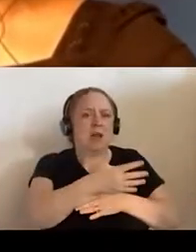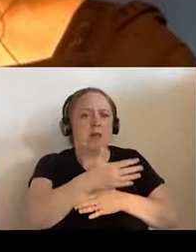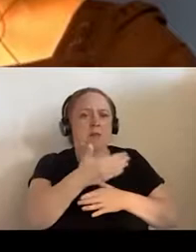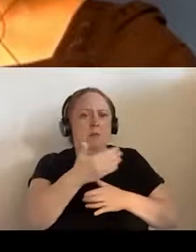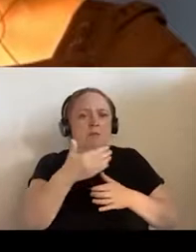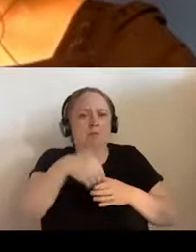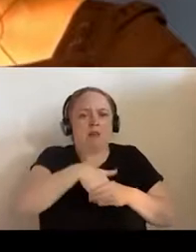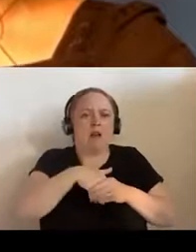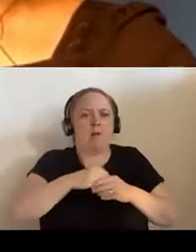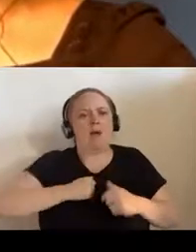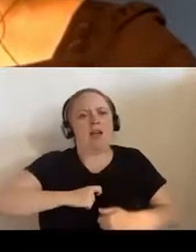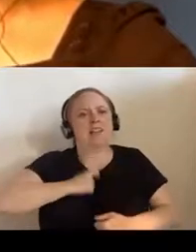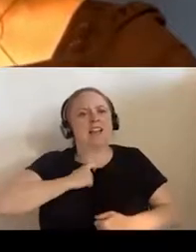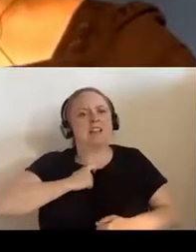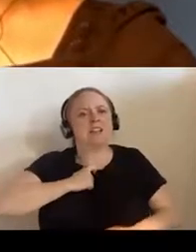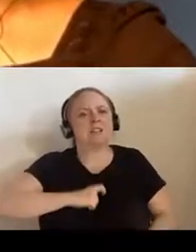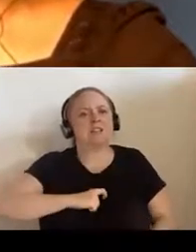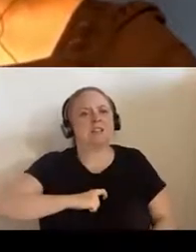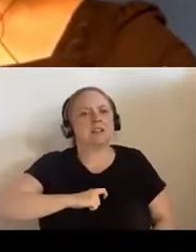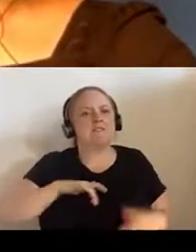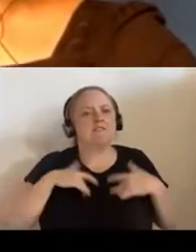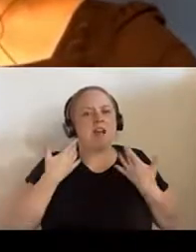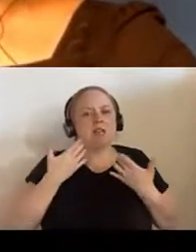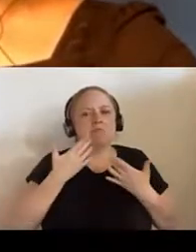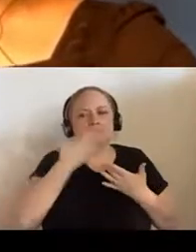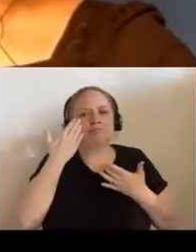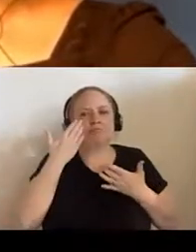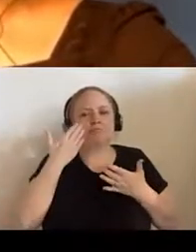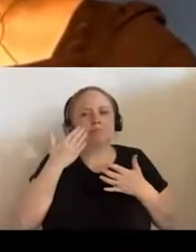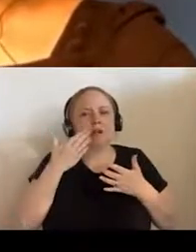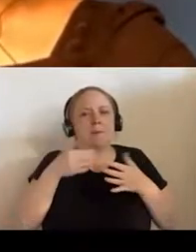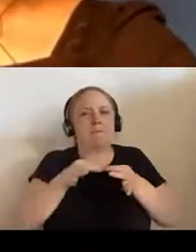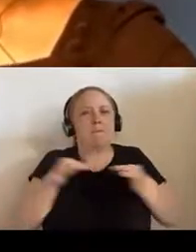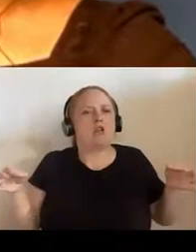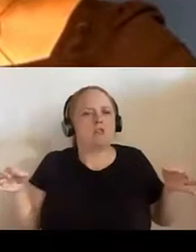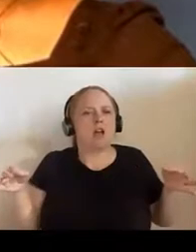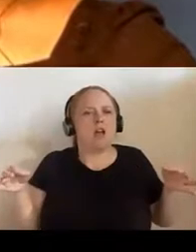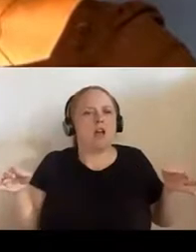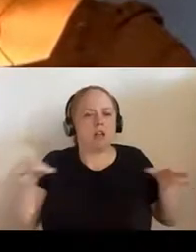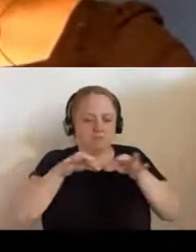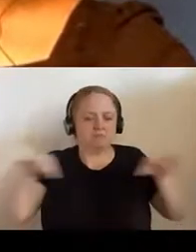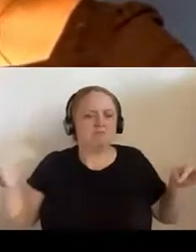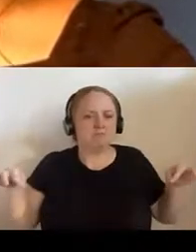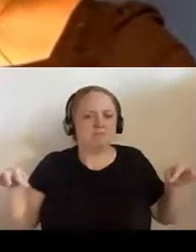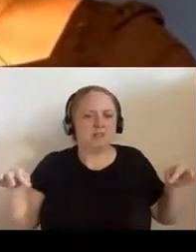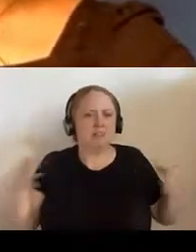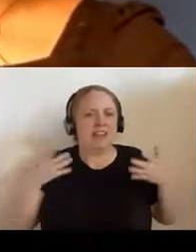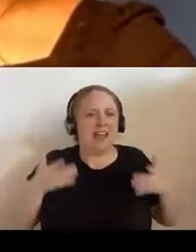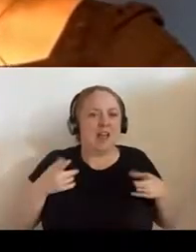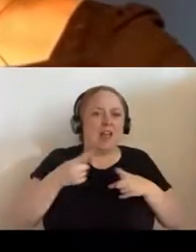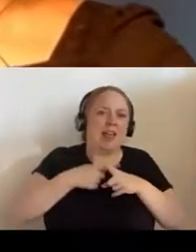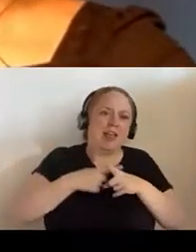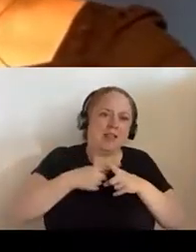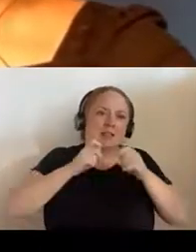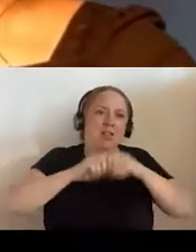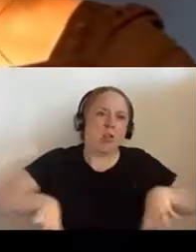identity, it felt very borderless to me. And even now with the England losing